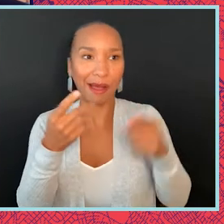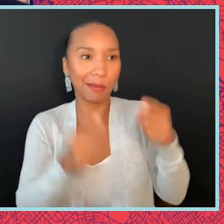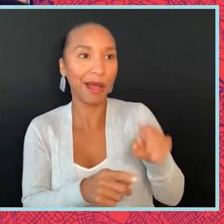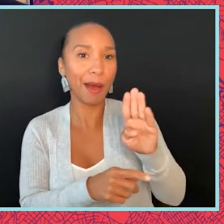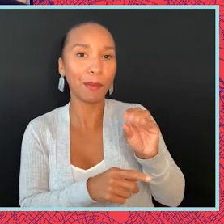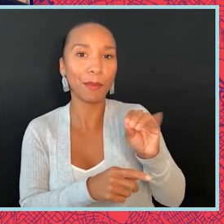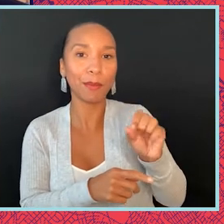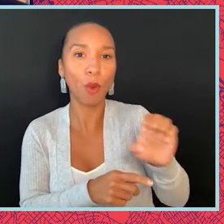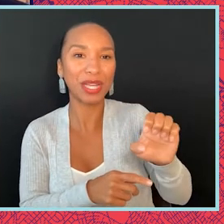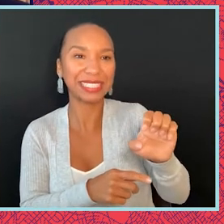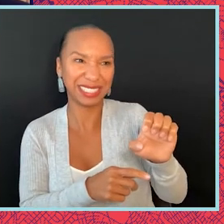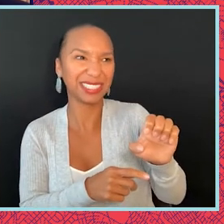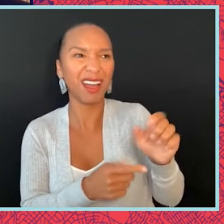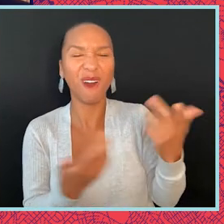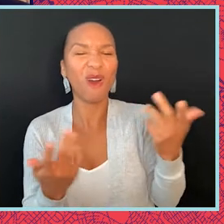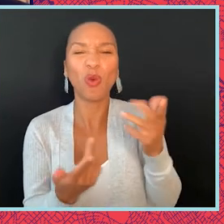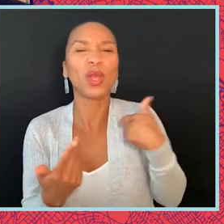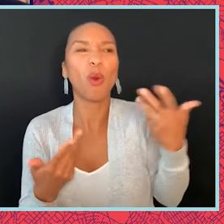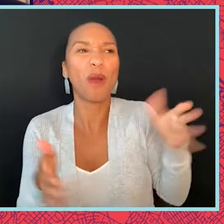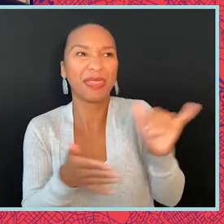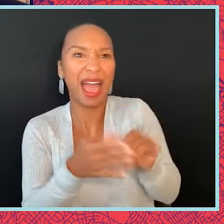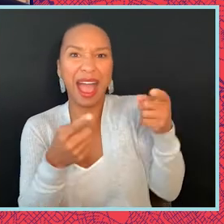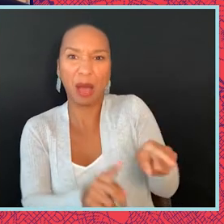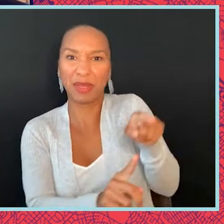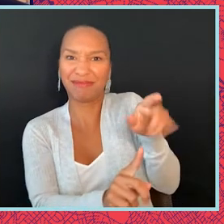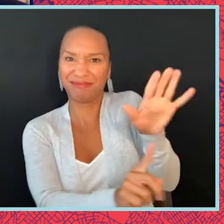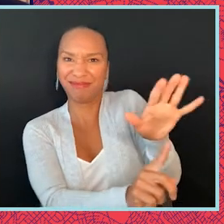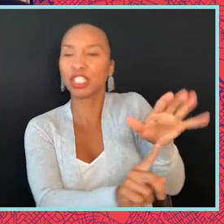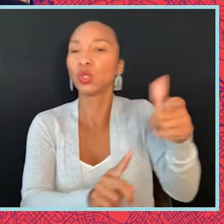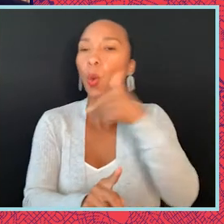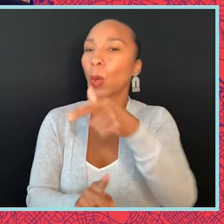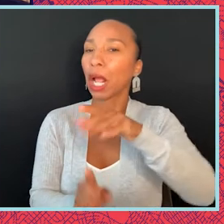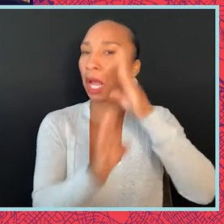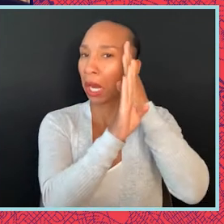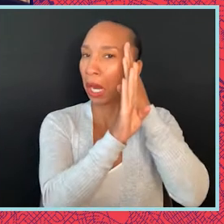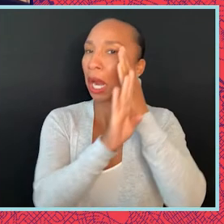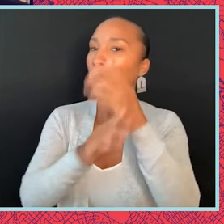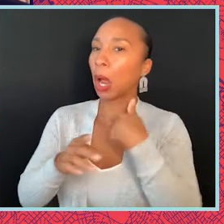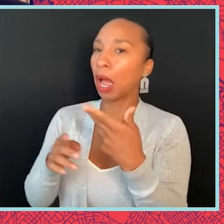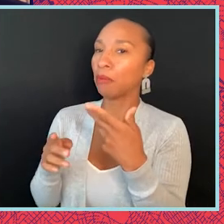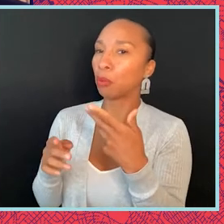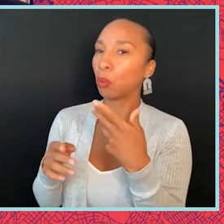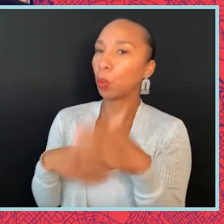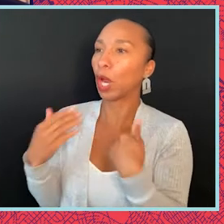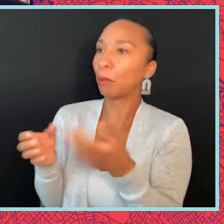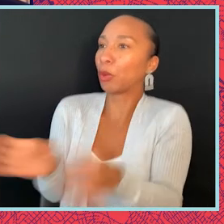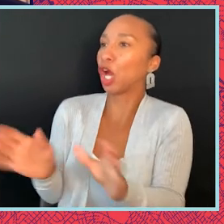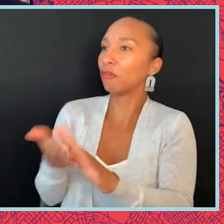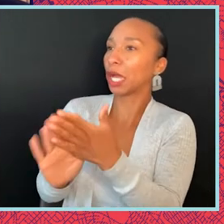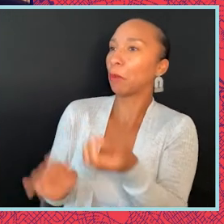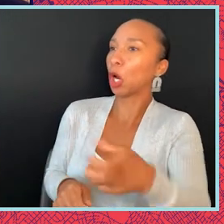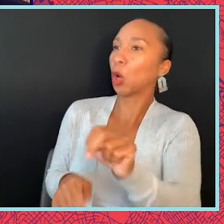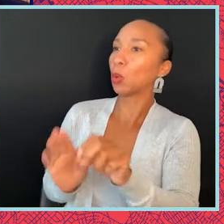this sort of conservative model of, well, we don't want that to happen here, so we'll just sort of break off and have our own